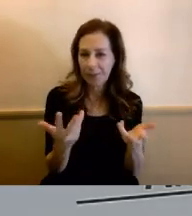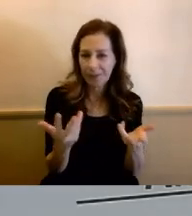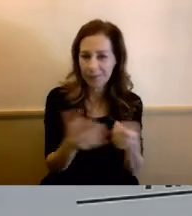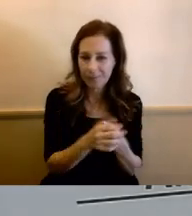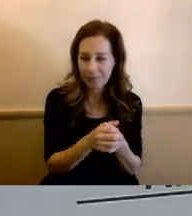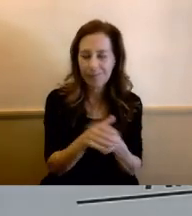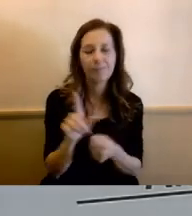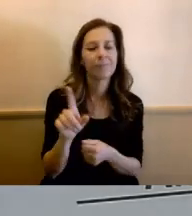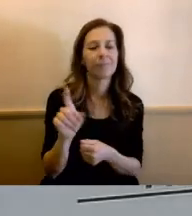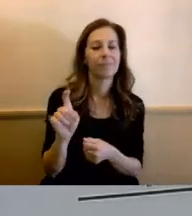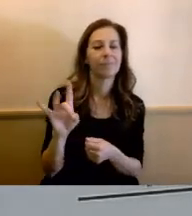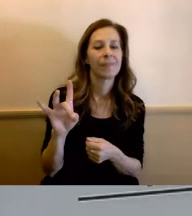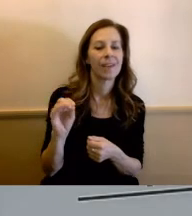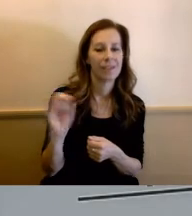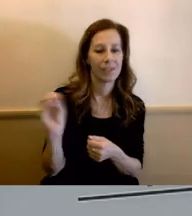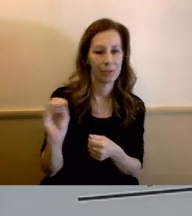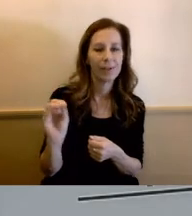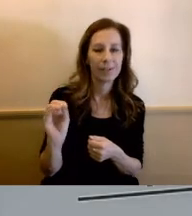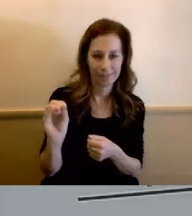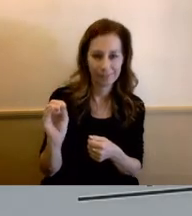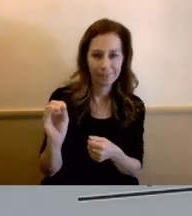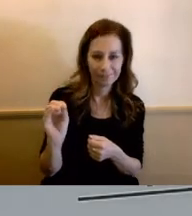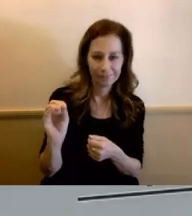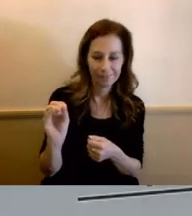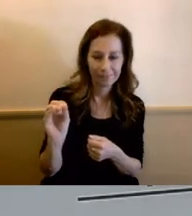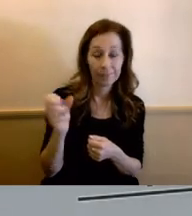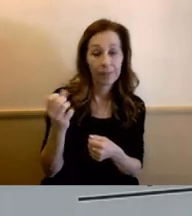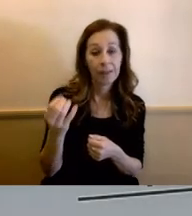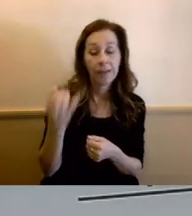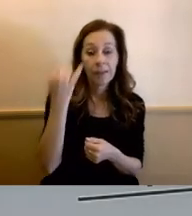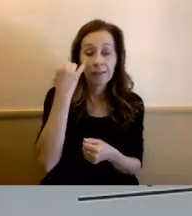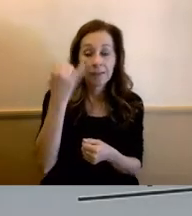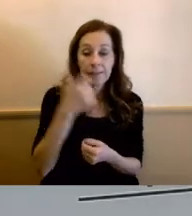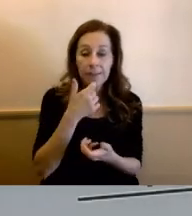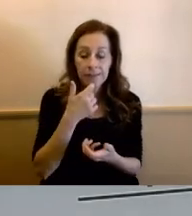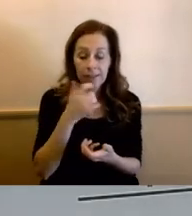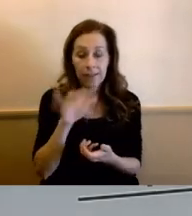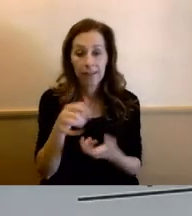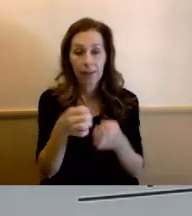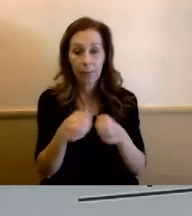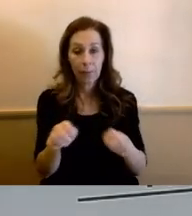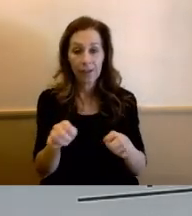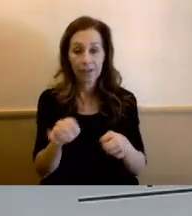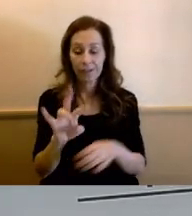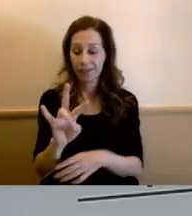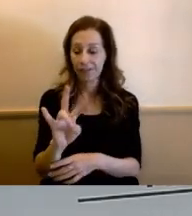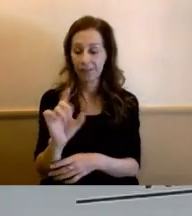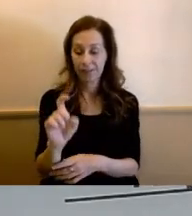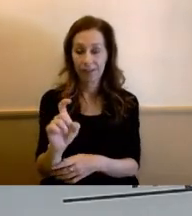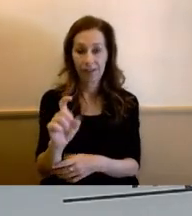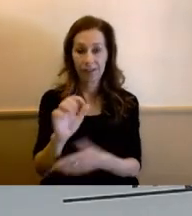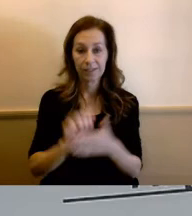180 degrees. So if I say this equation, 7x minus